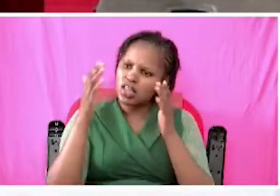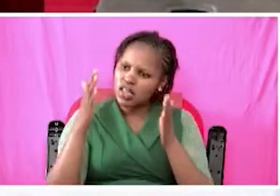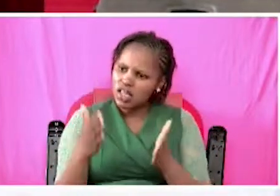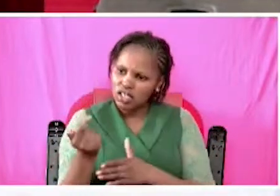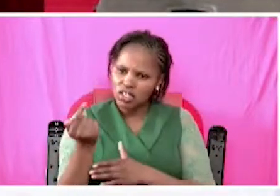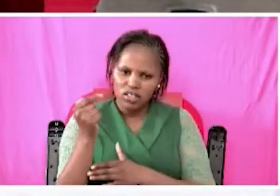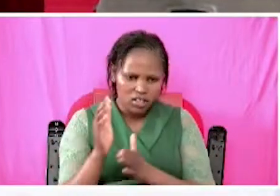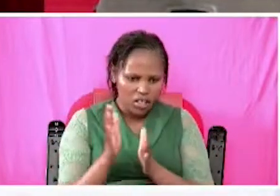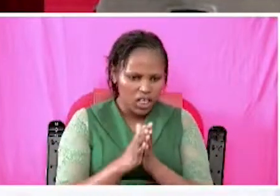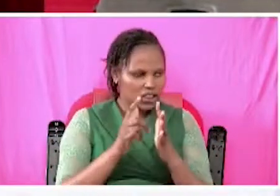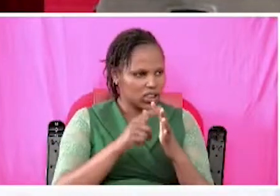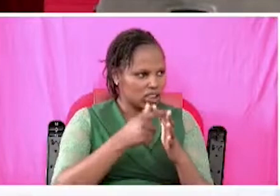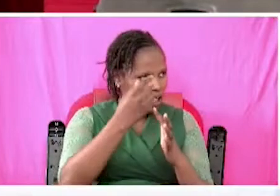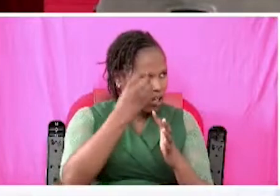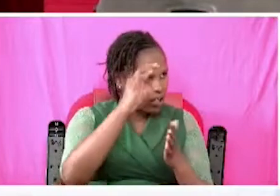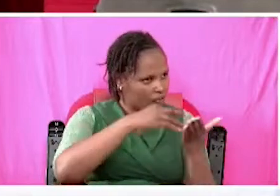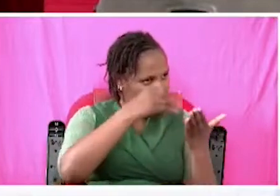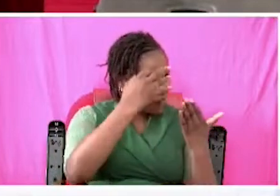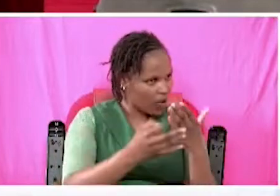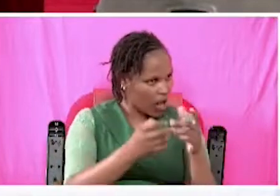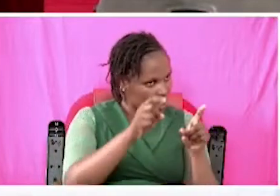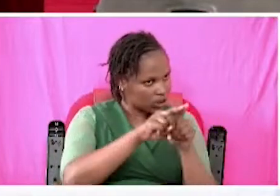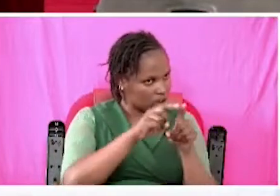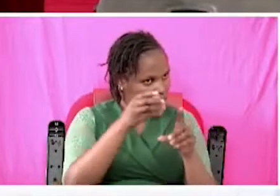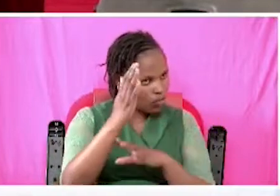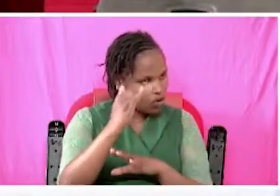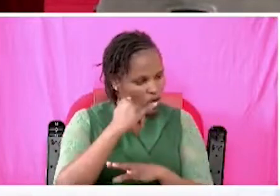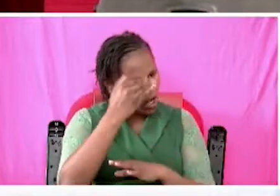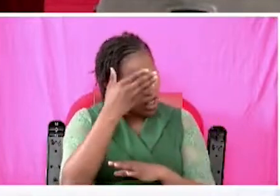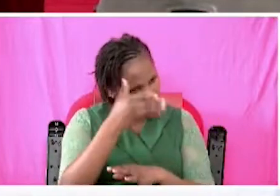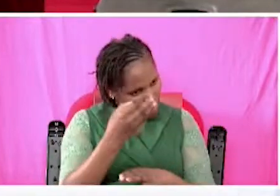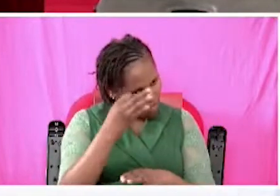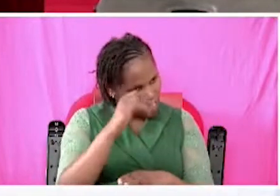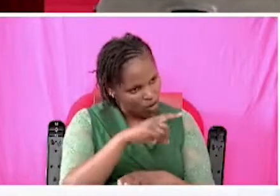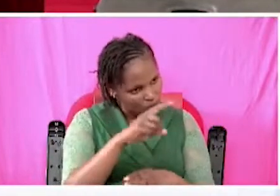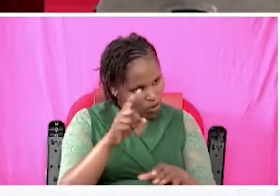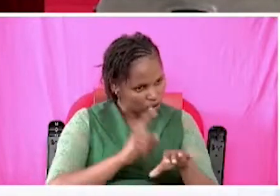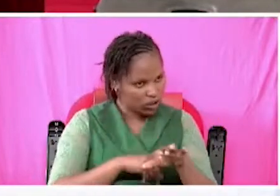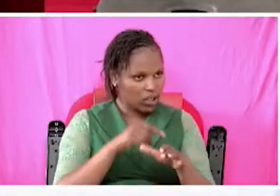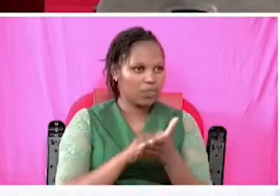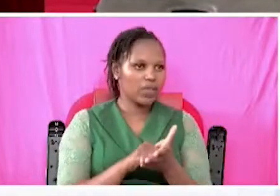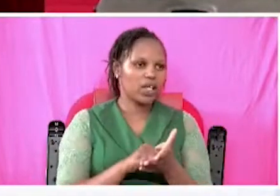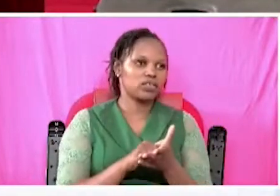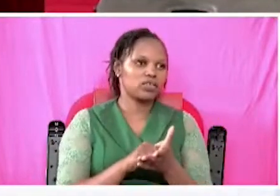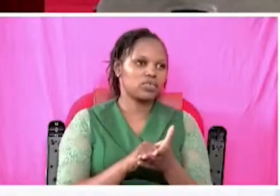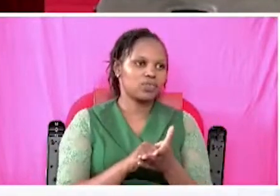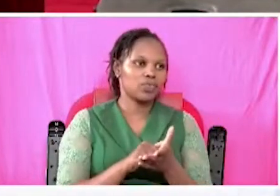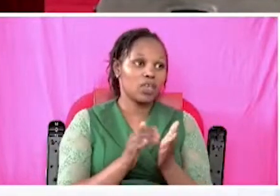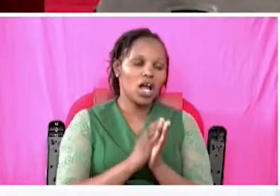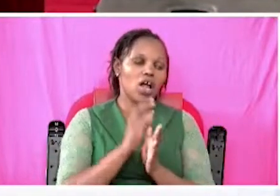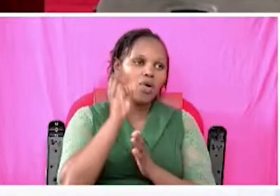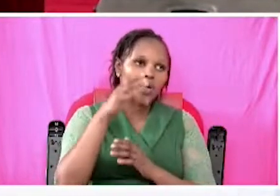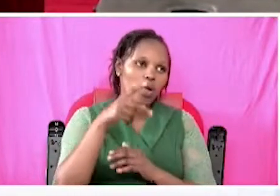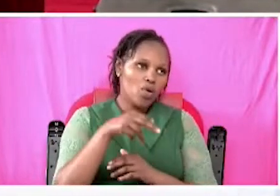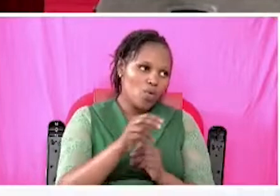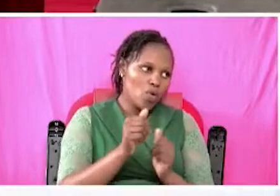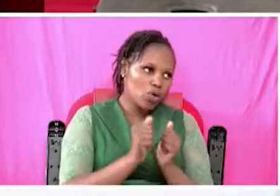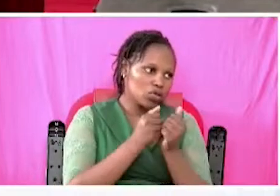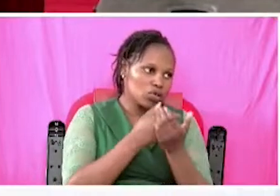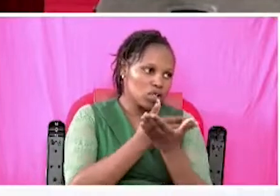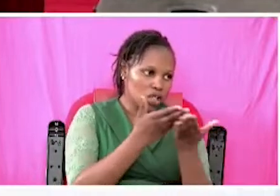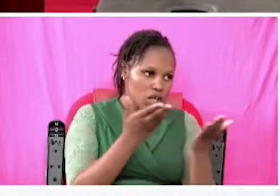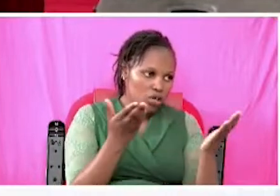it coming down, that same God is there for you during that particular time, and he will walk you through that